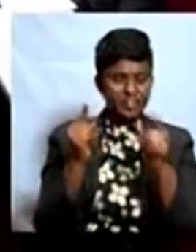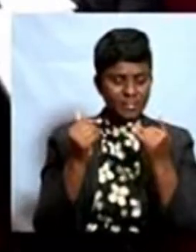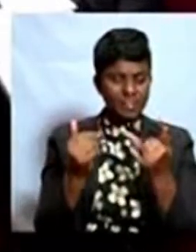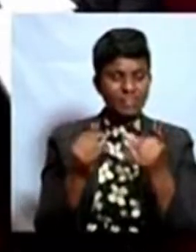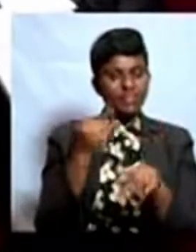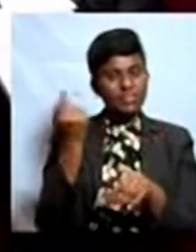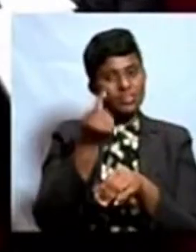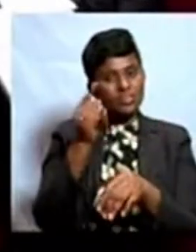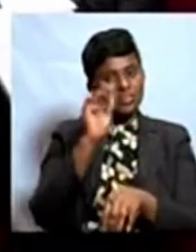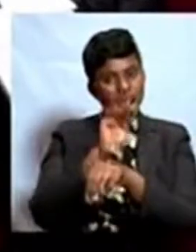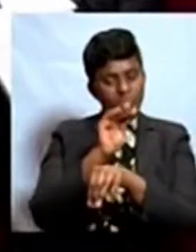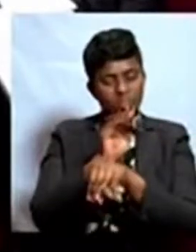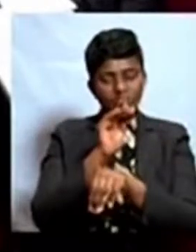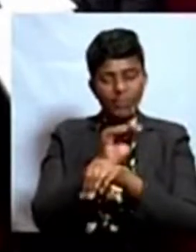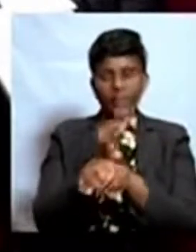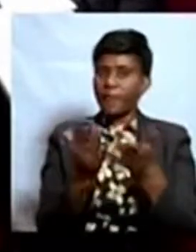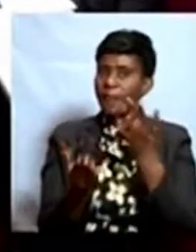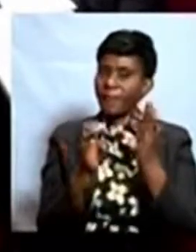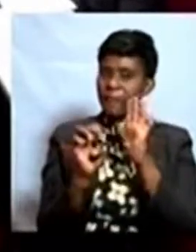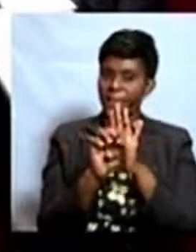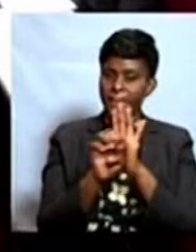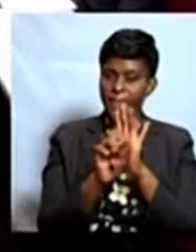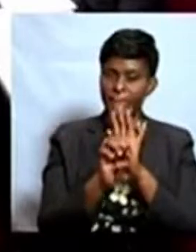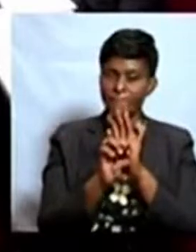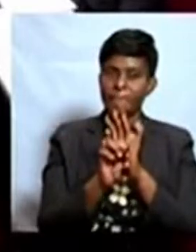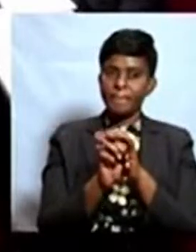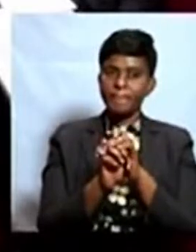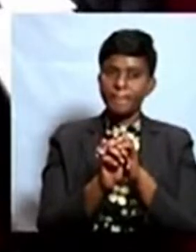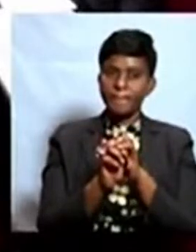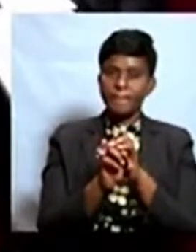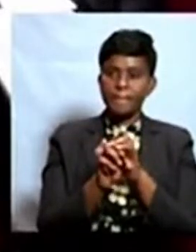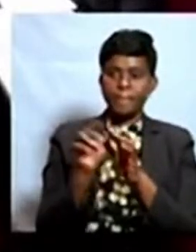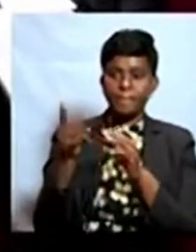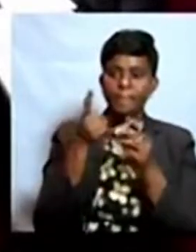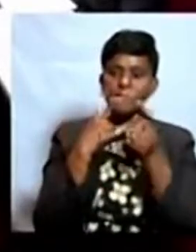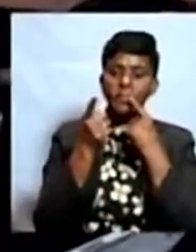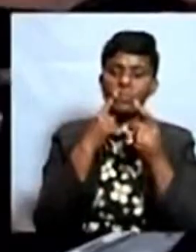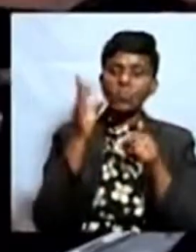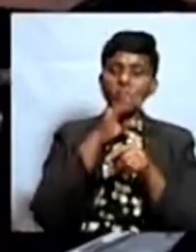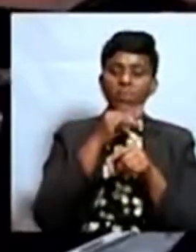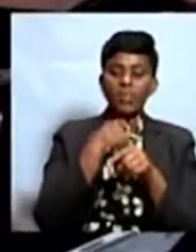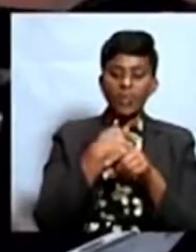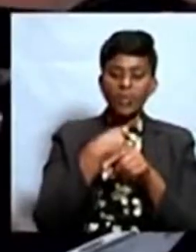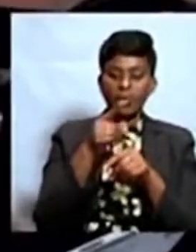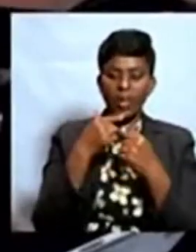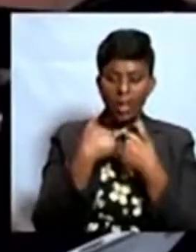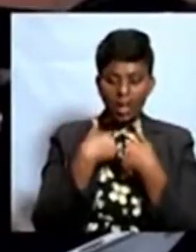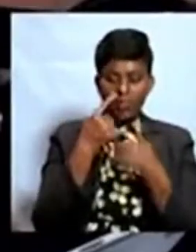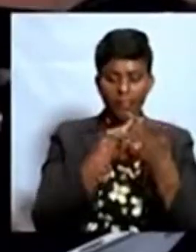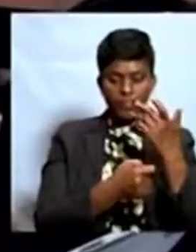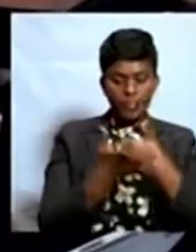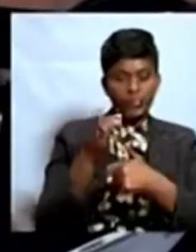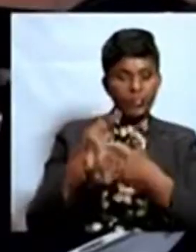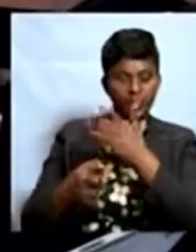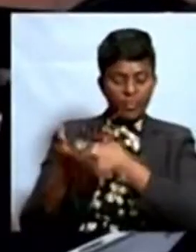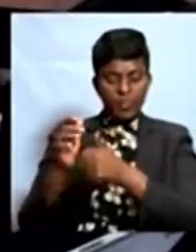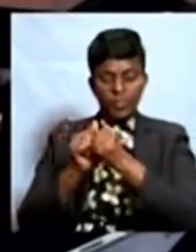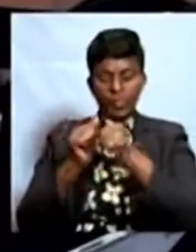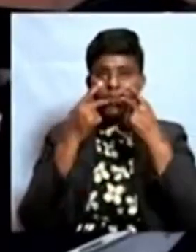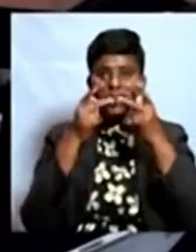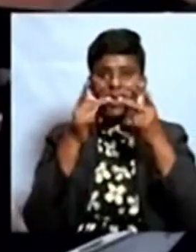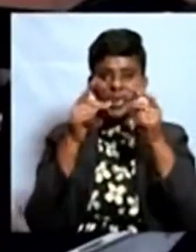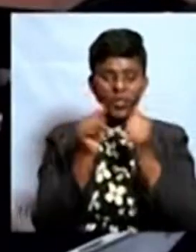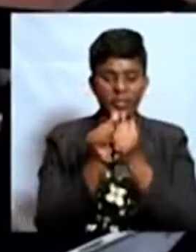a comment, probably, because you mentioned that you've been having consultations with key public and